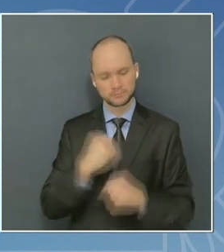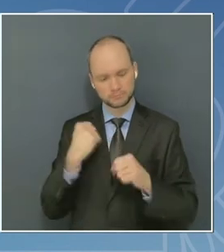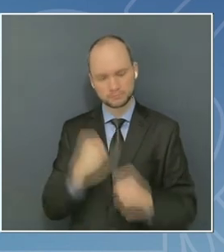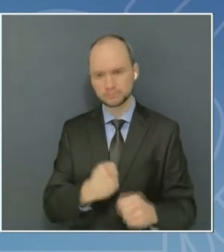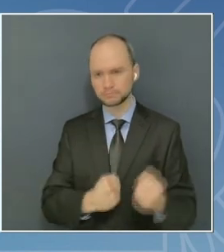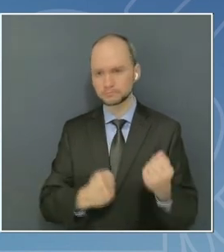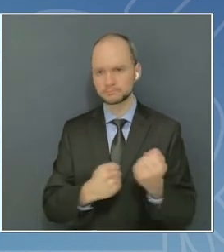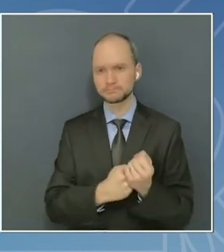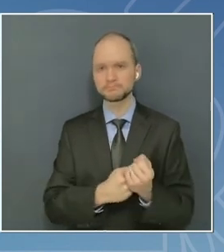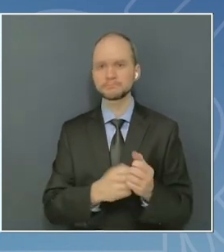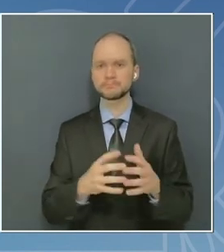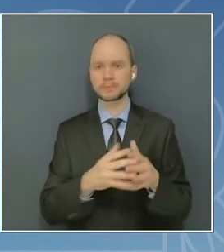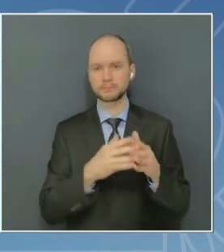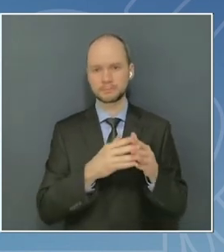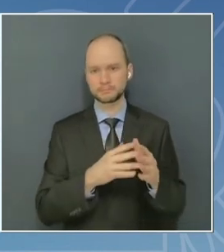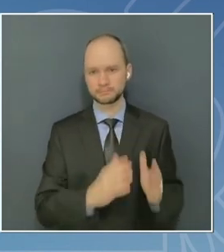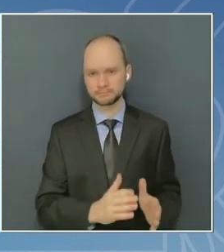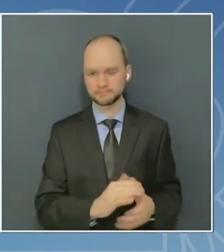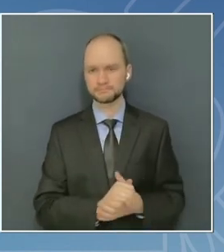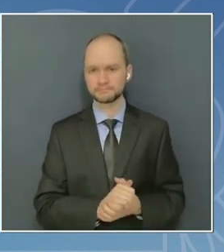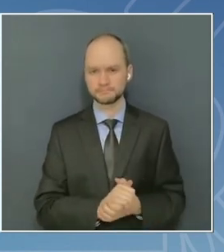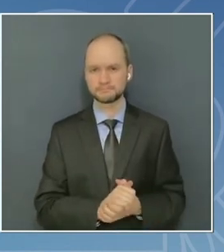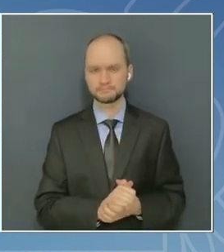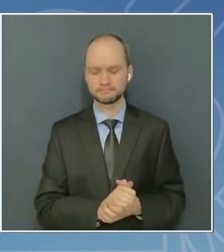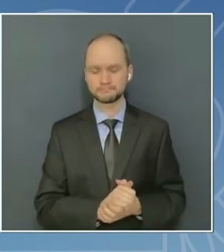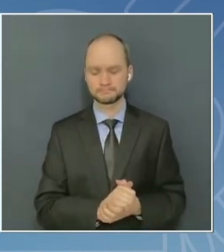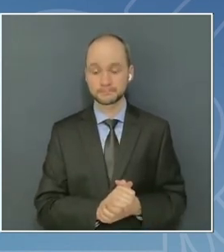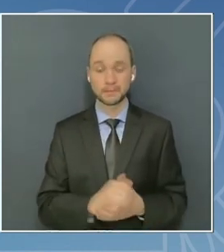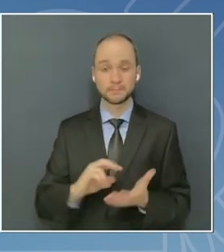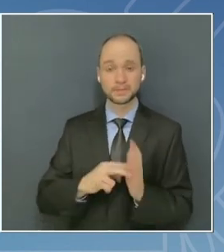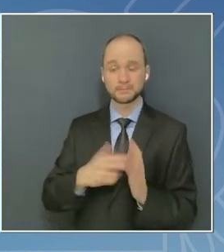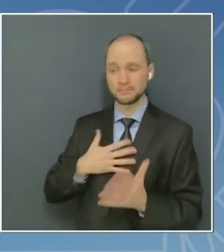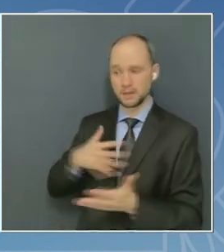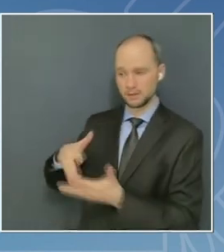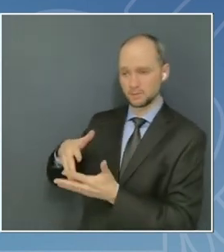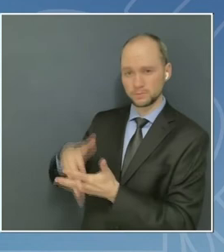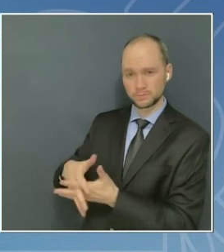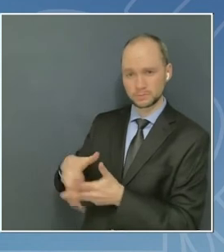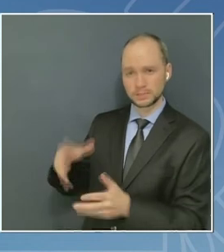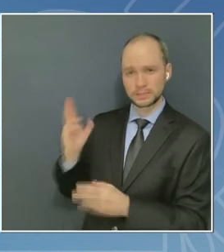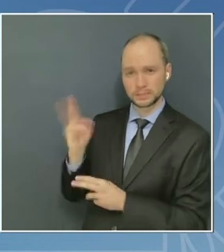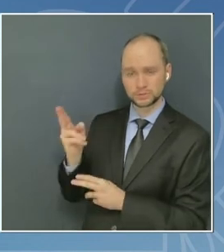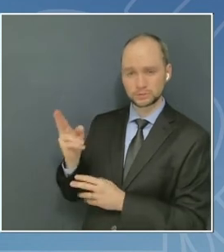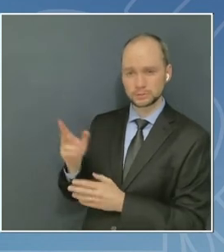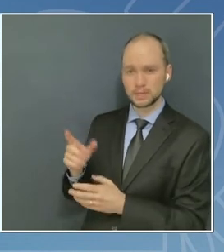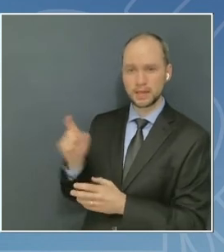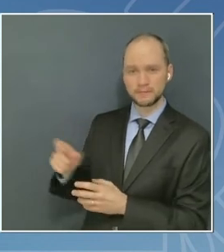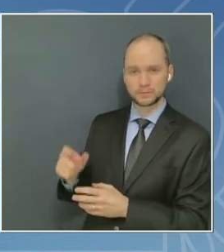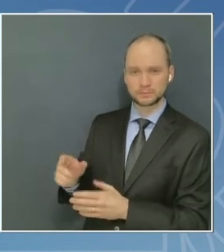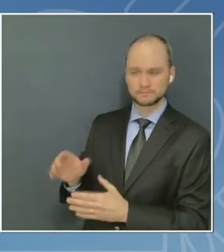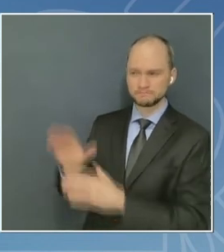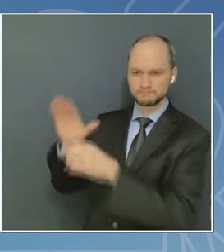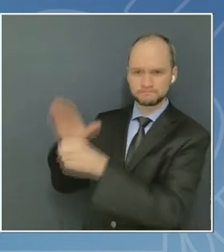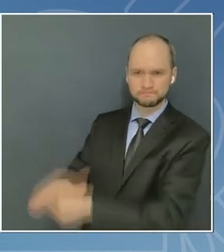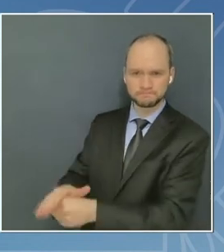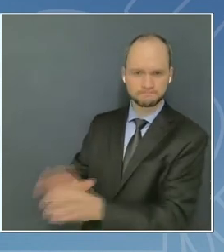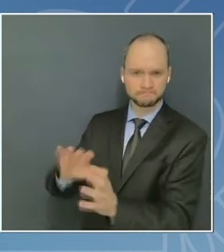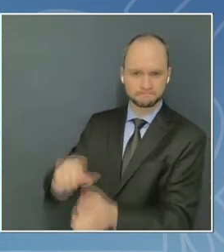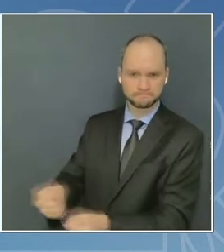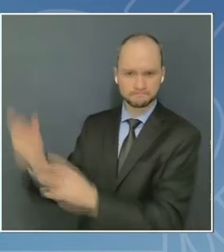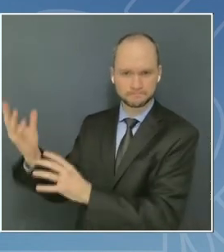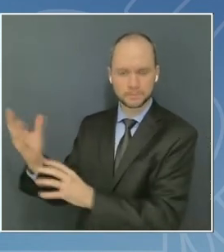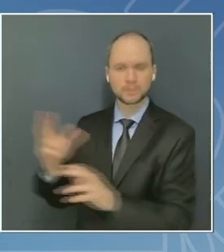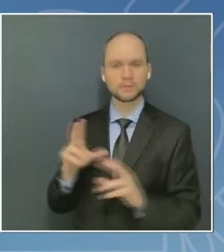own roots. I think it's all a common ground, and I think the meeting that about to happen also in